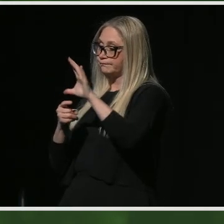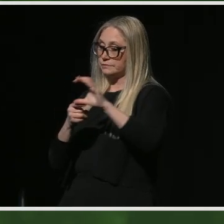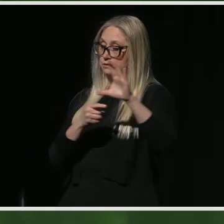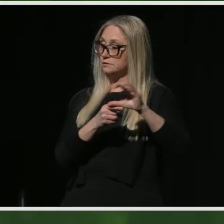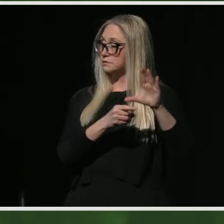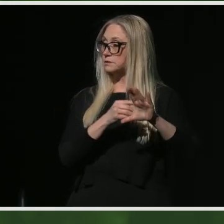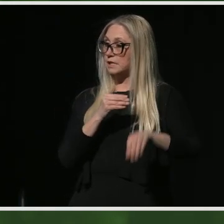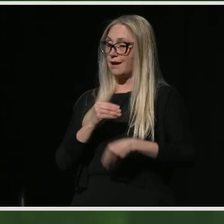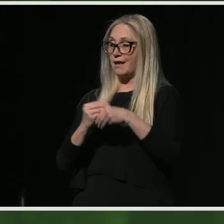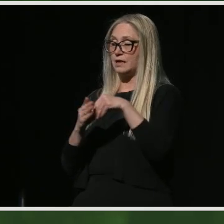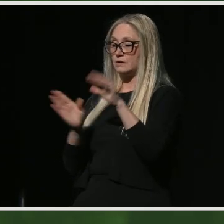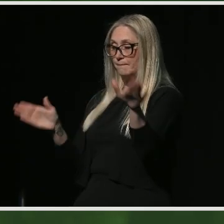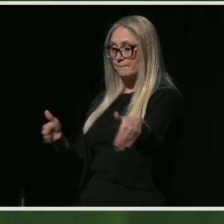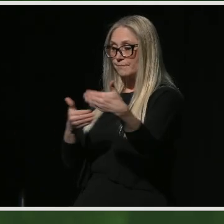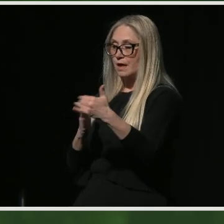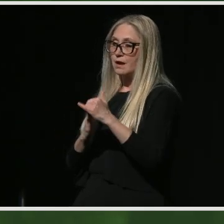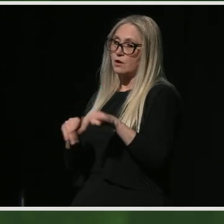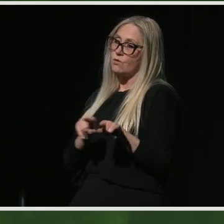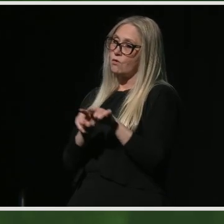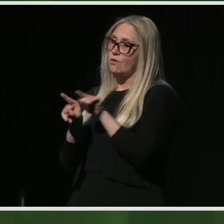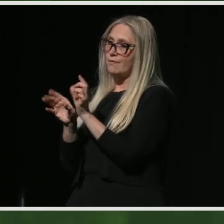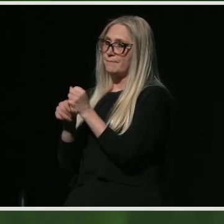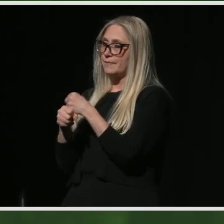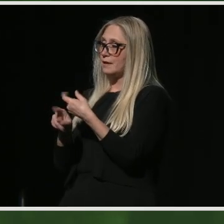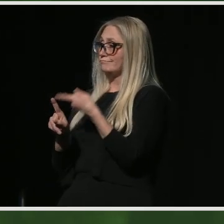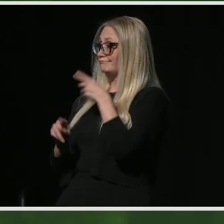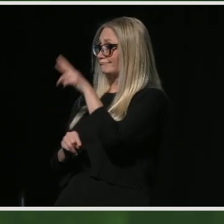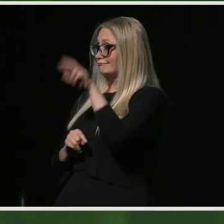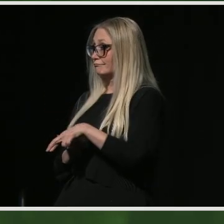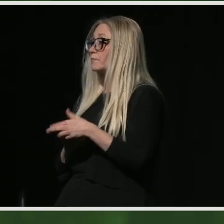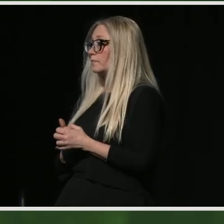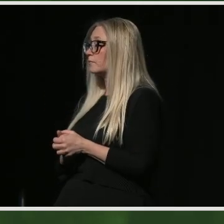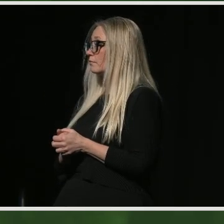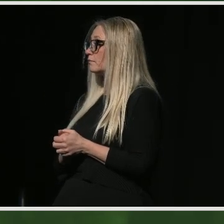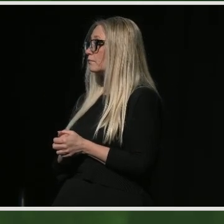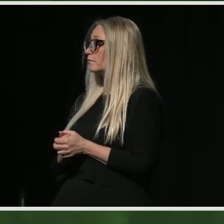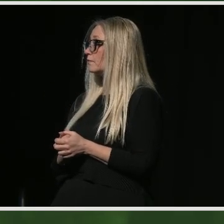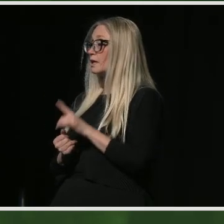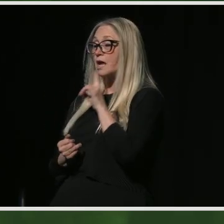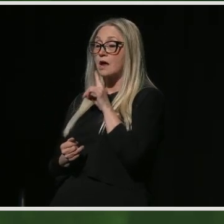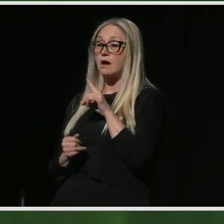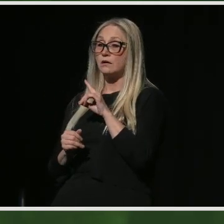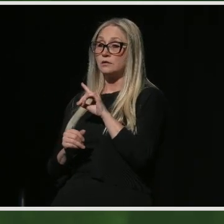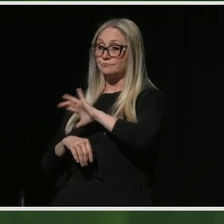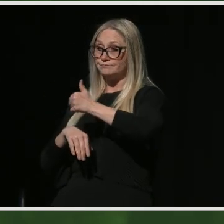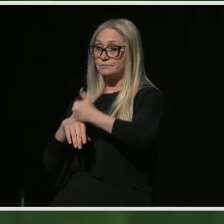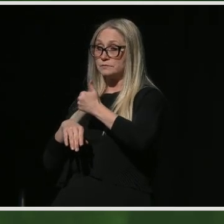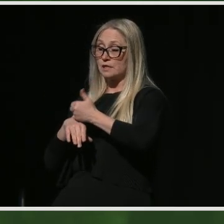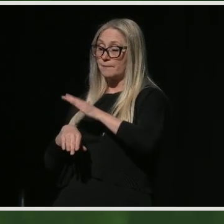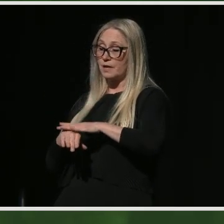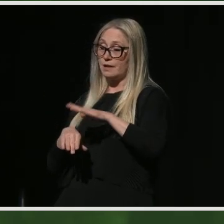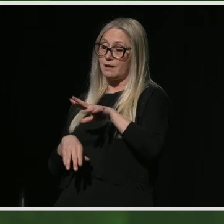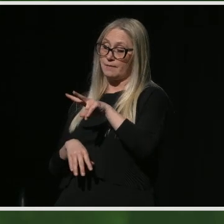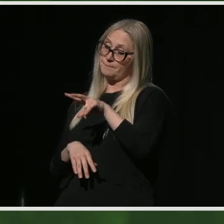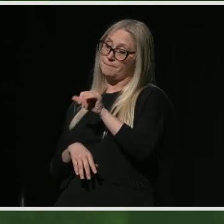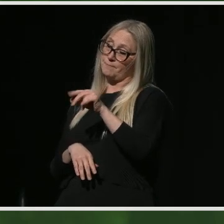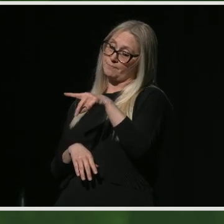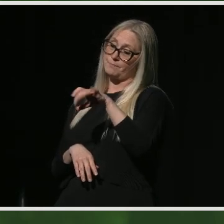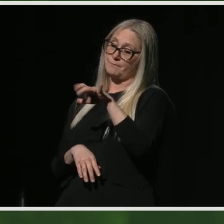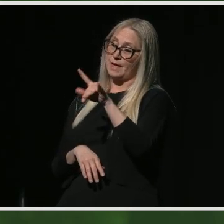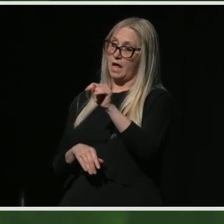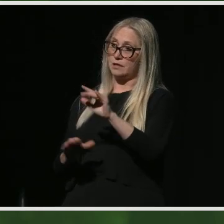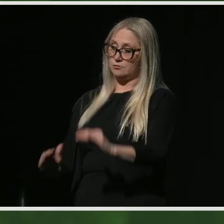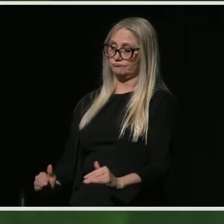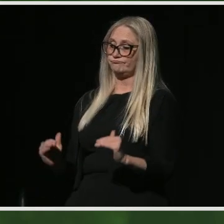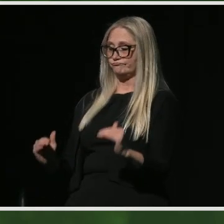into corrugated boxes that are also made in Rochester, New York, and they're palletized before being shipped to stores all throughout the